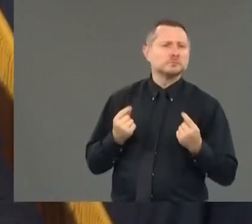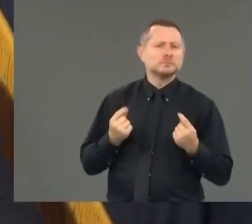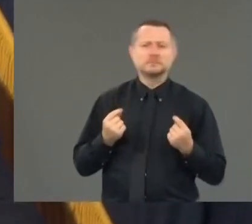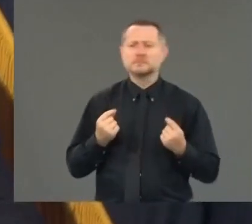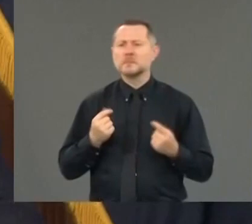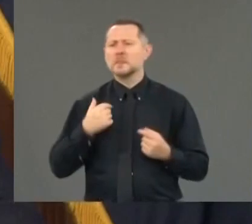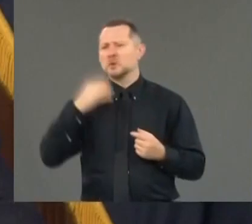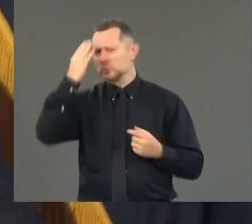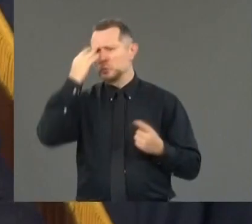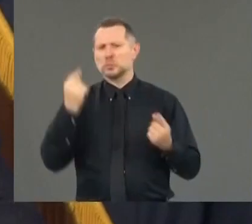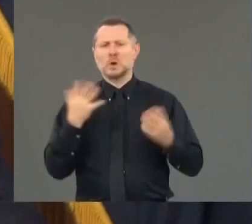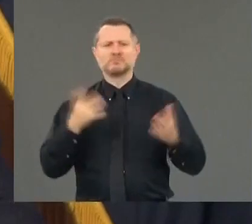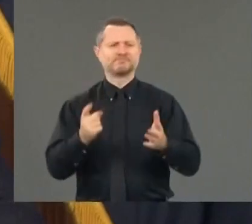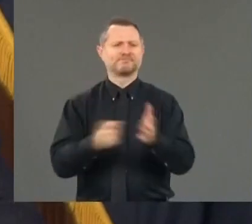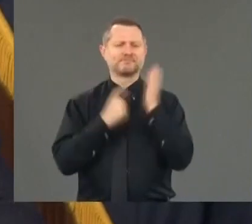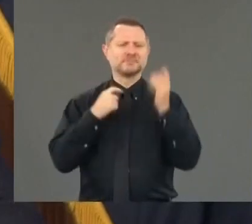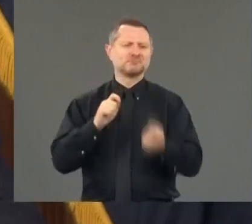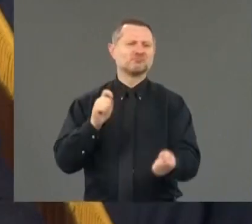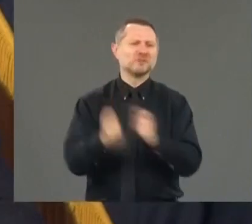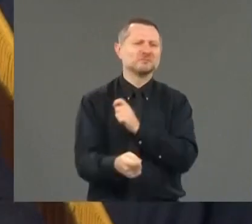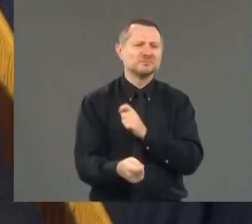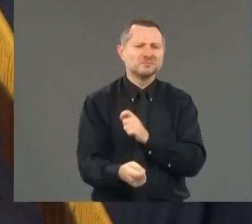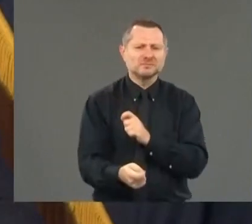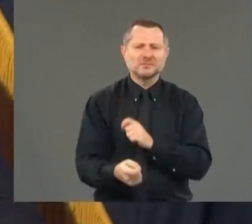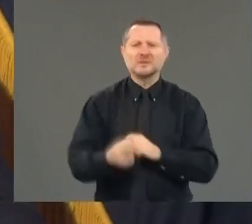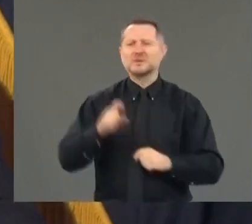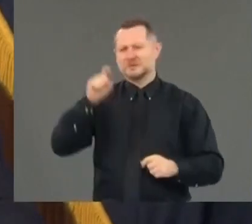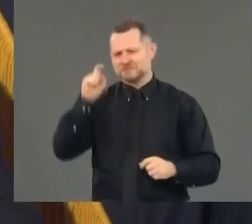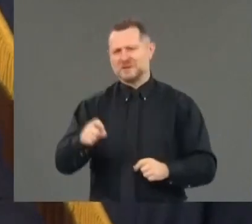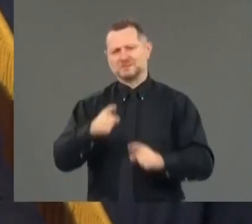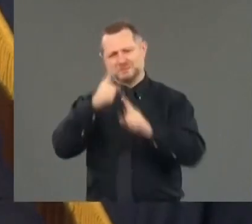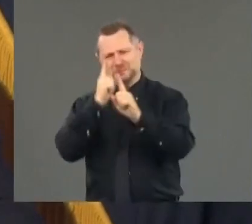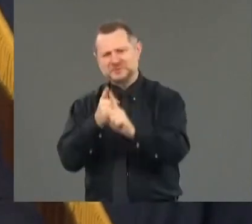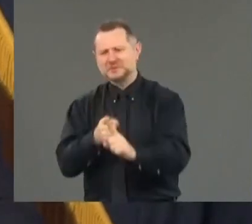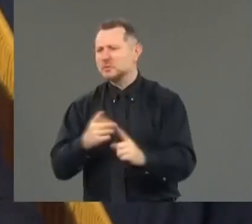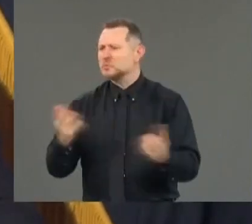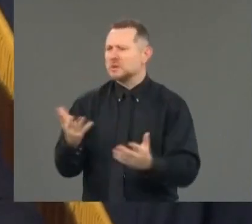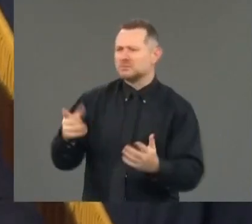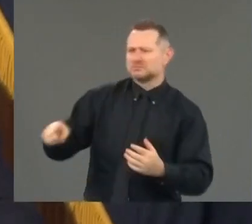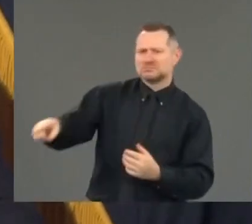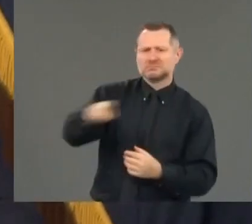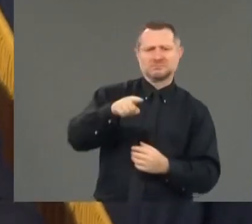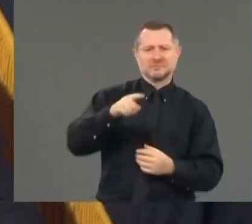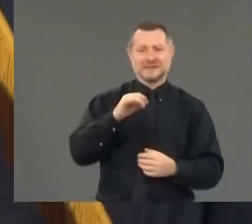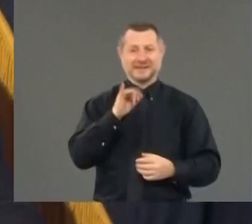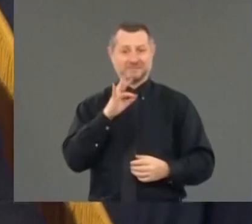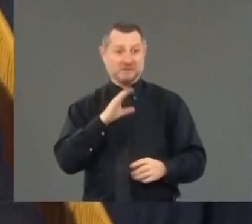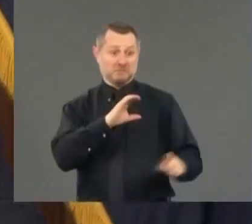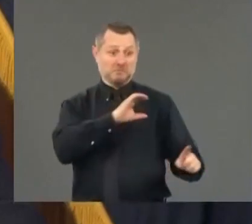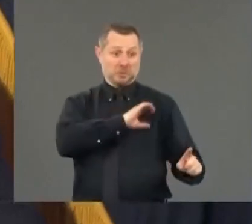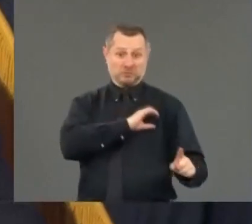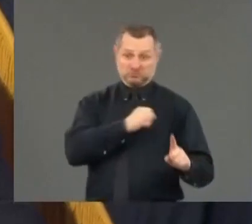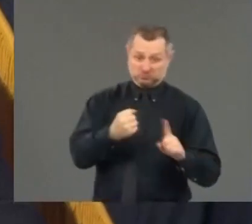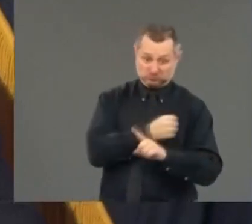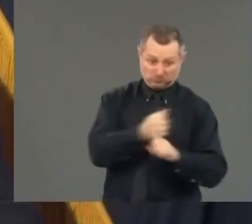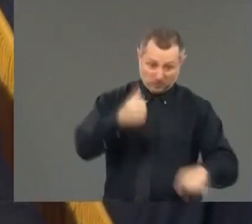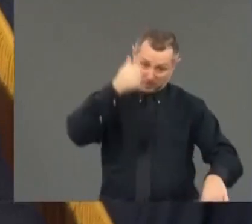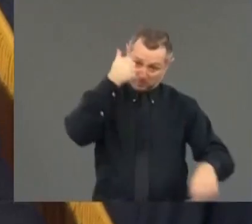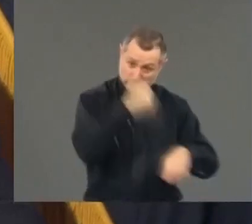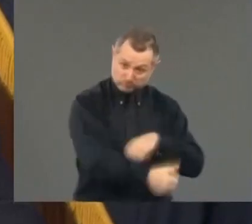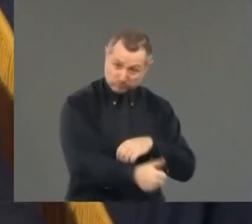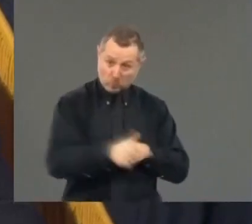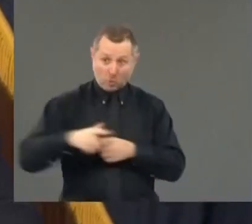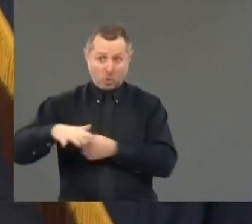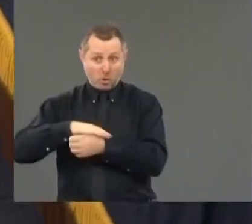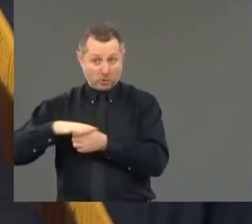reforms we need. And let's be specific. If there's an allegation of police abuse, the local district attorney should not